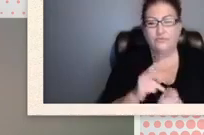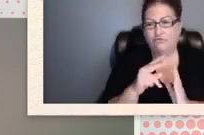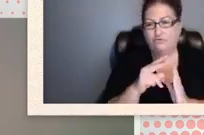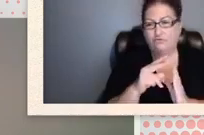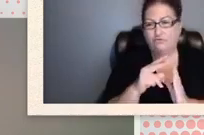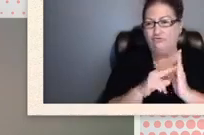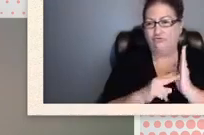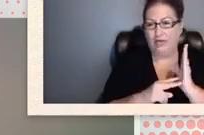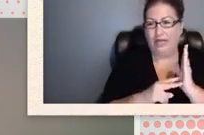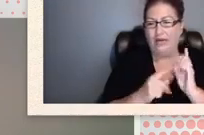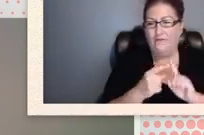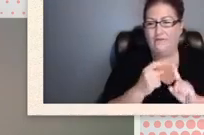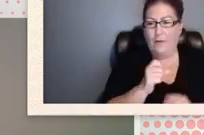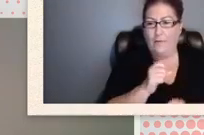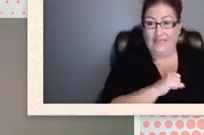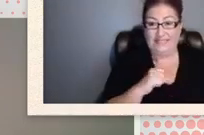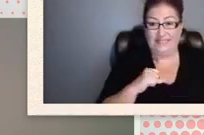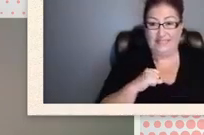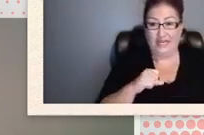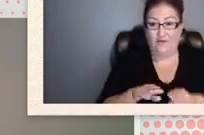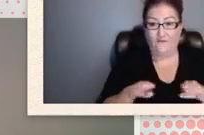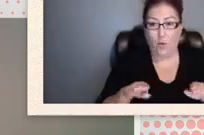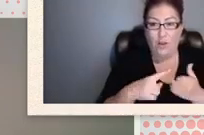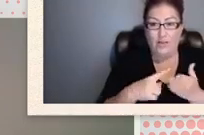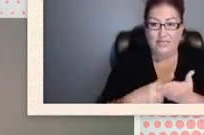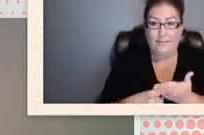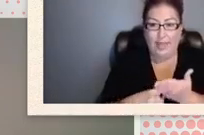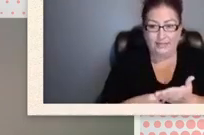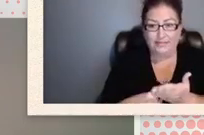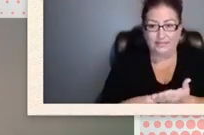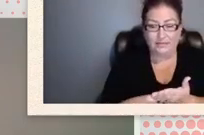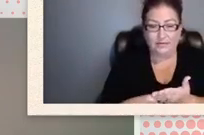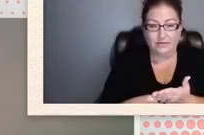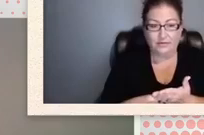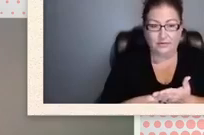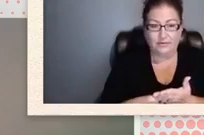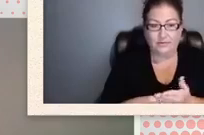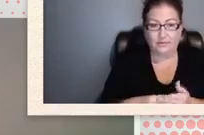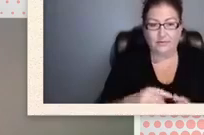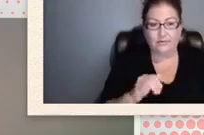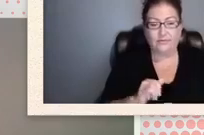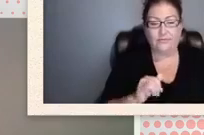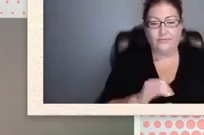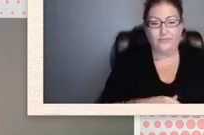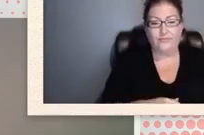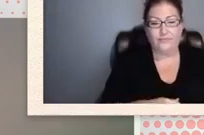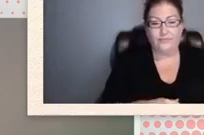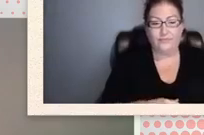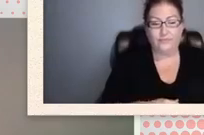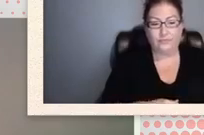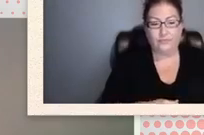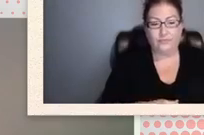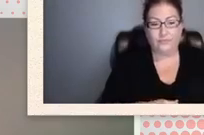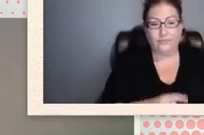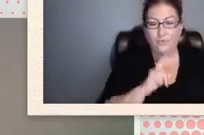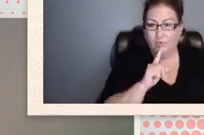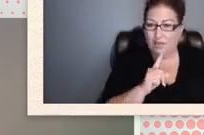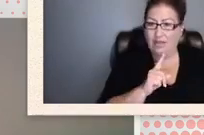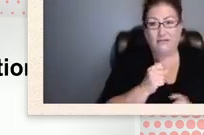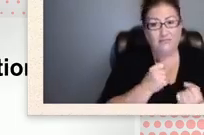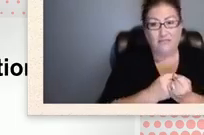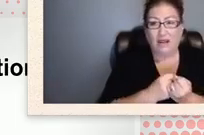from the Senate floor debate, a dedication that Senator Harkin